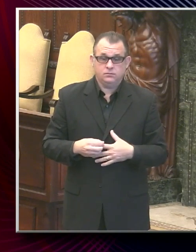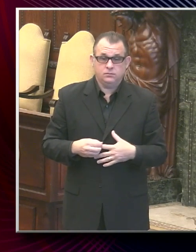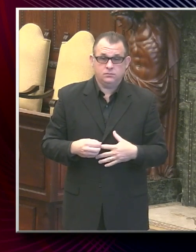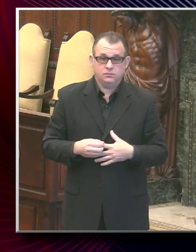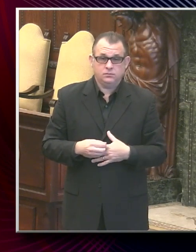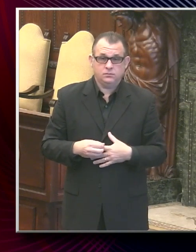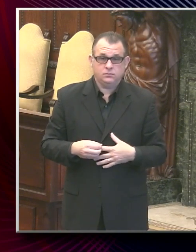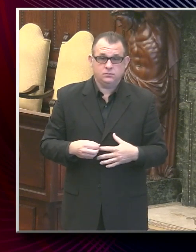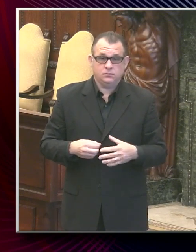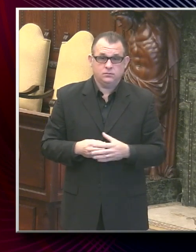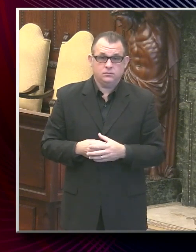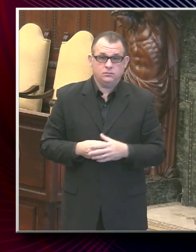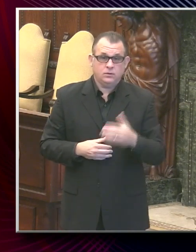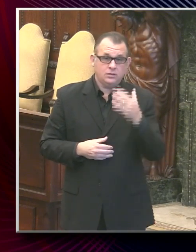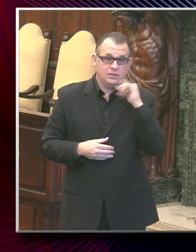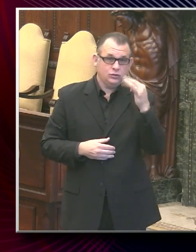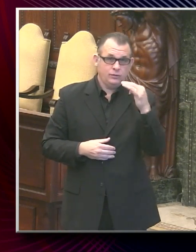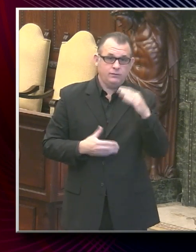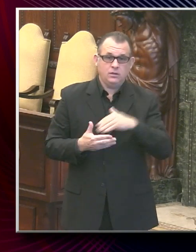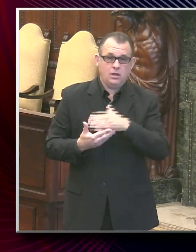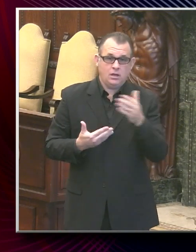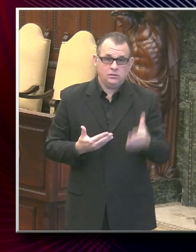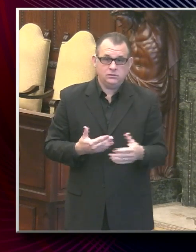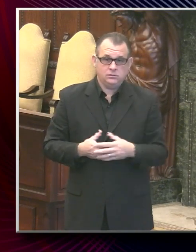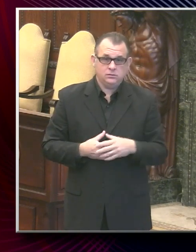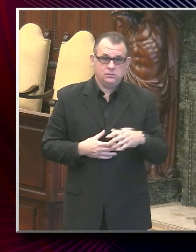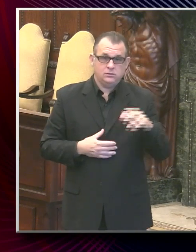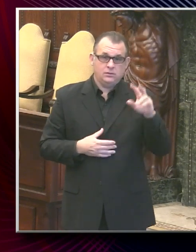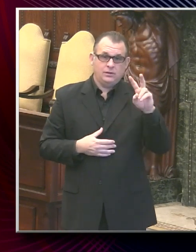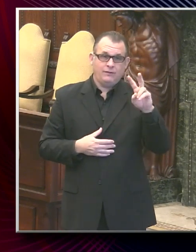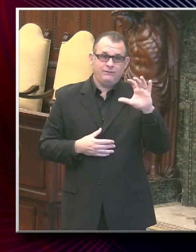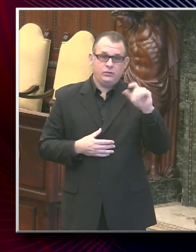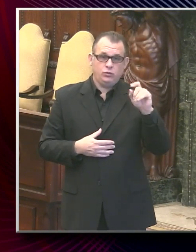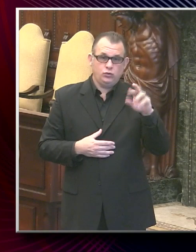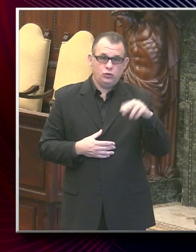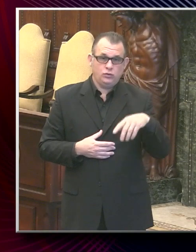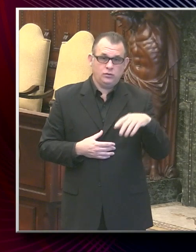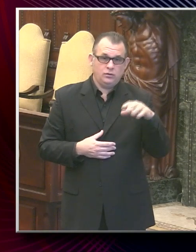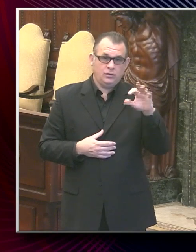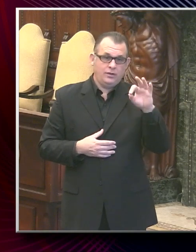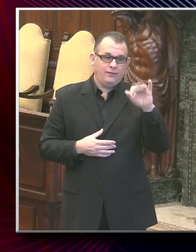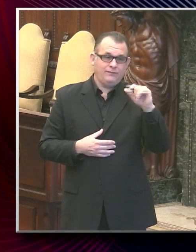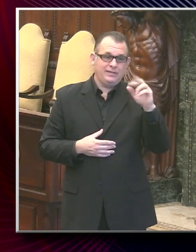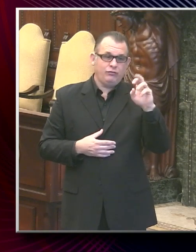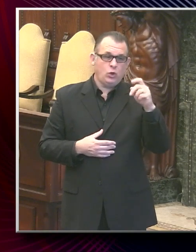Thanks, Jeff. We're going to go to Victor Fiorello, who had a COVID question.